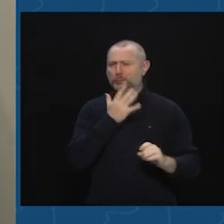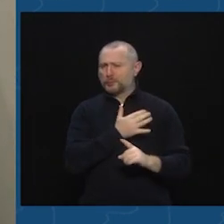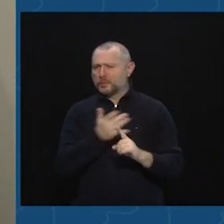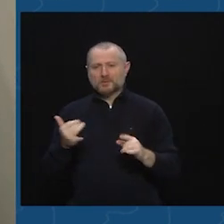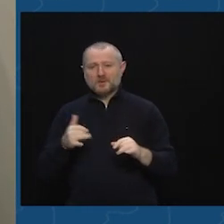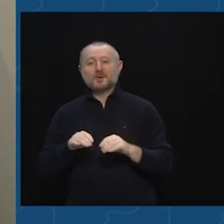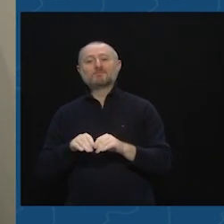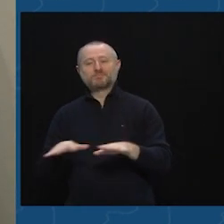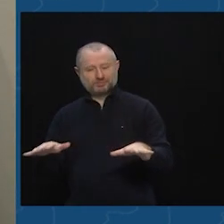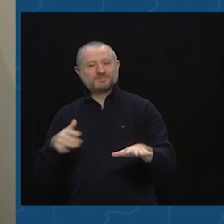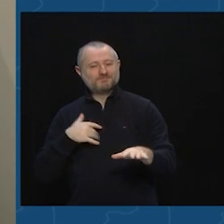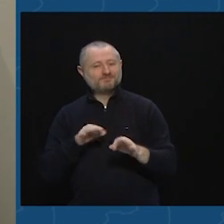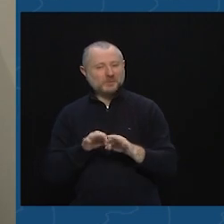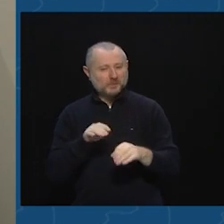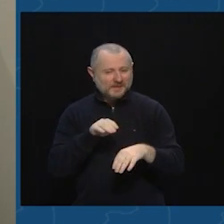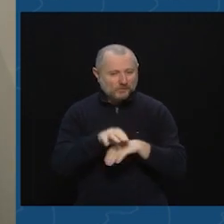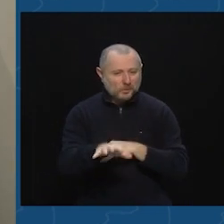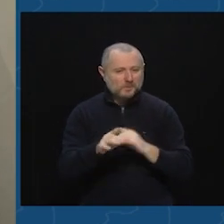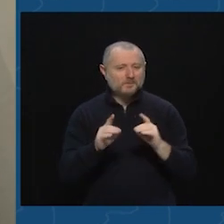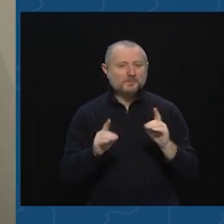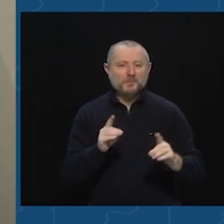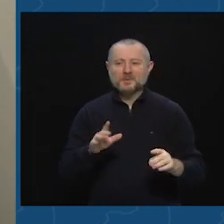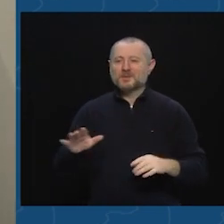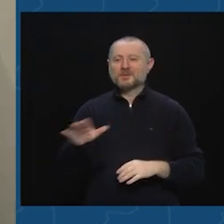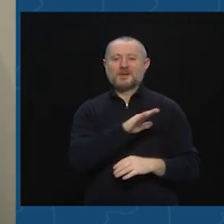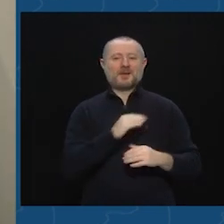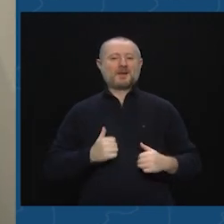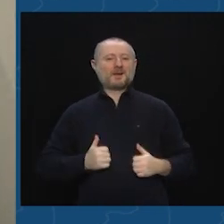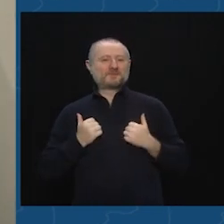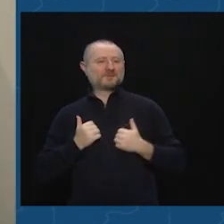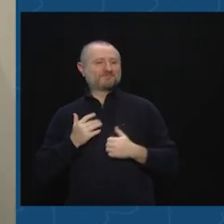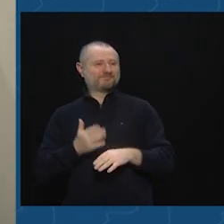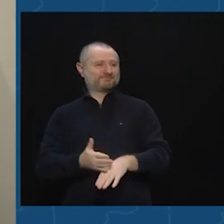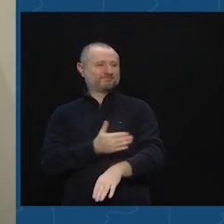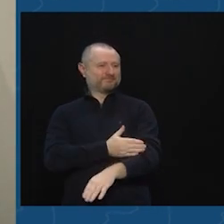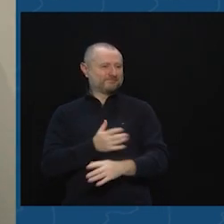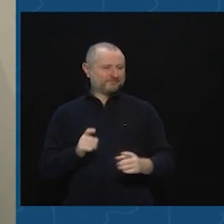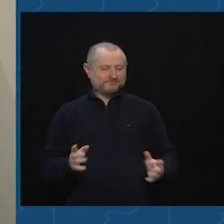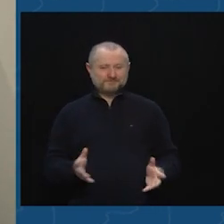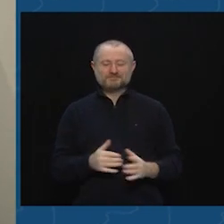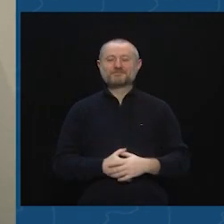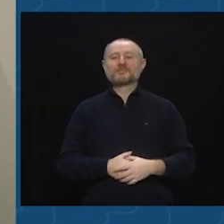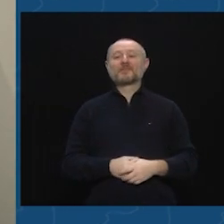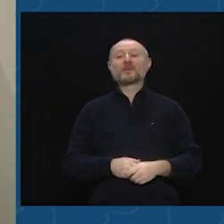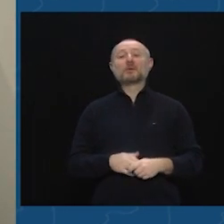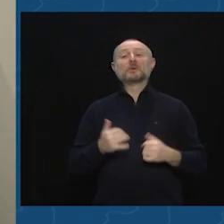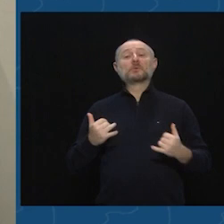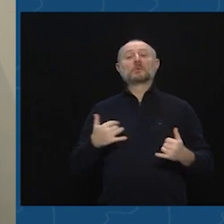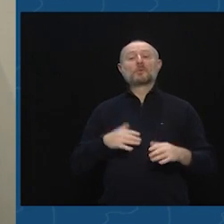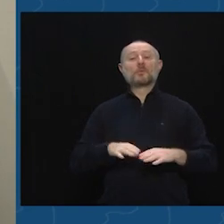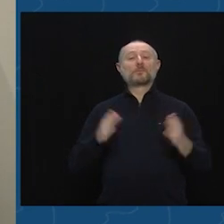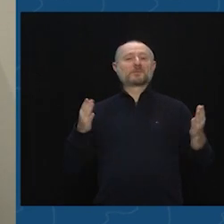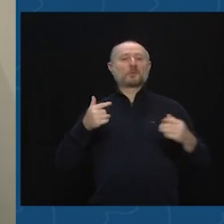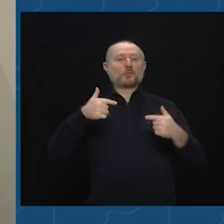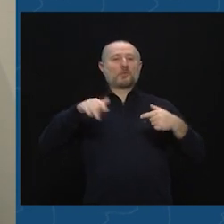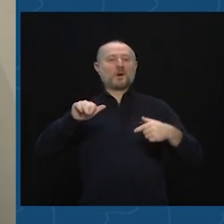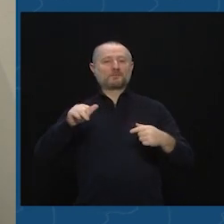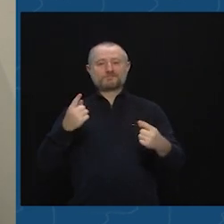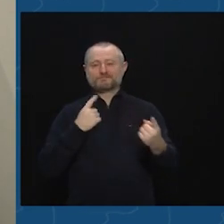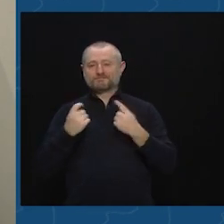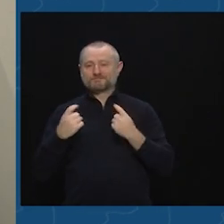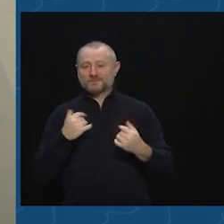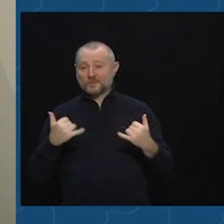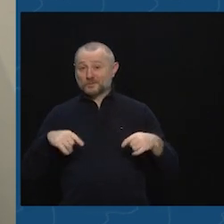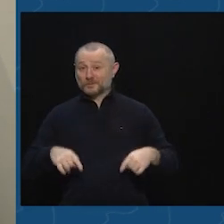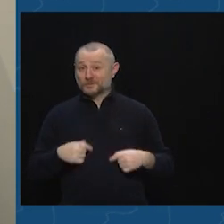you very, very much, Mayor. And with this, I'll be happy to take any questions related to what we're doing, and I have to take just a couple because I have to run next door